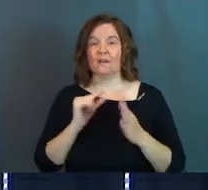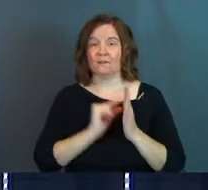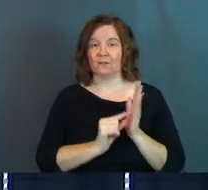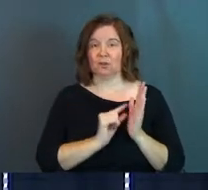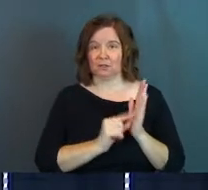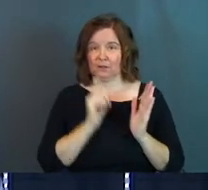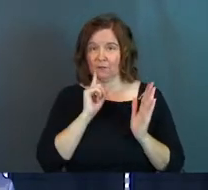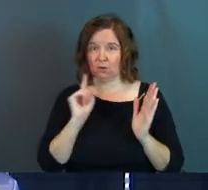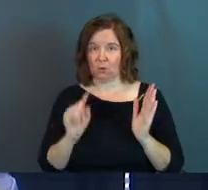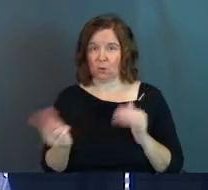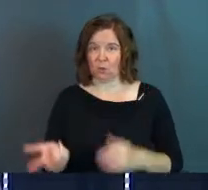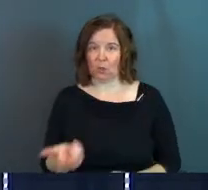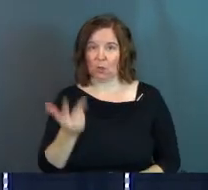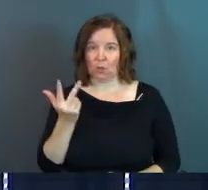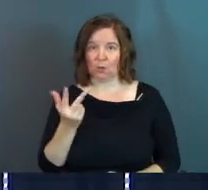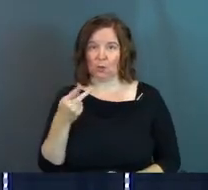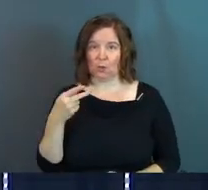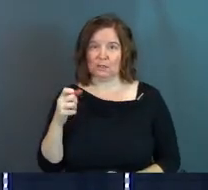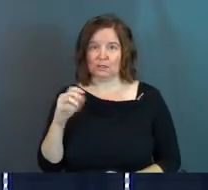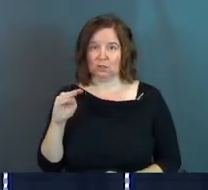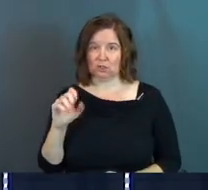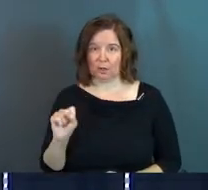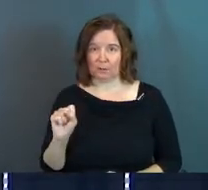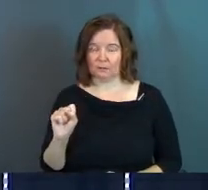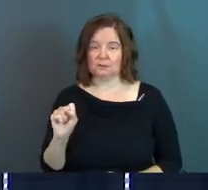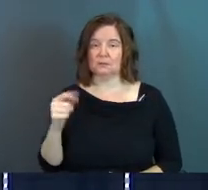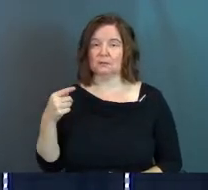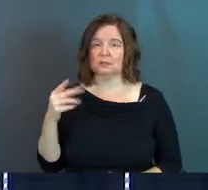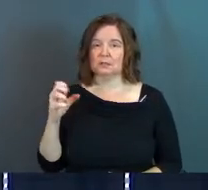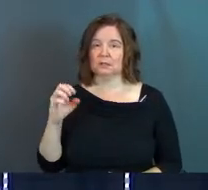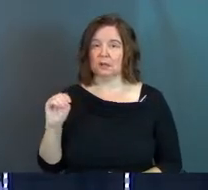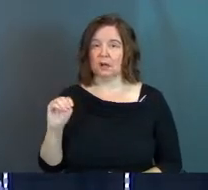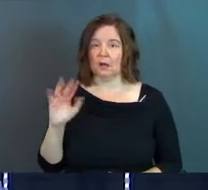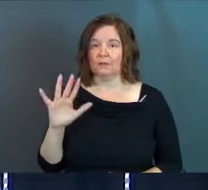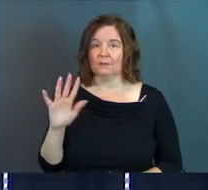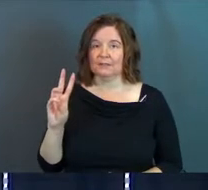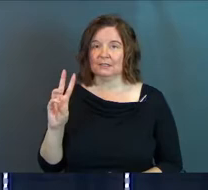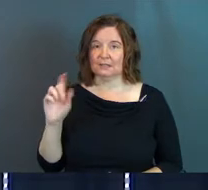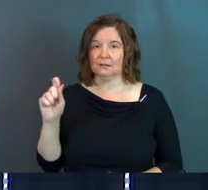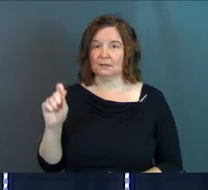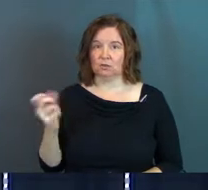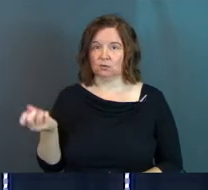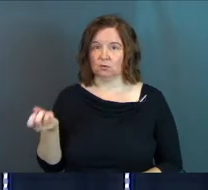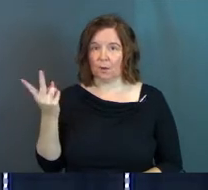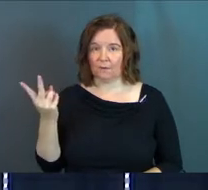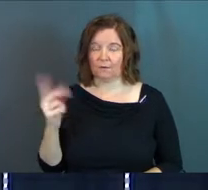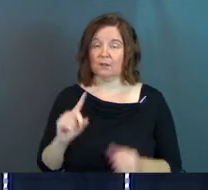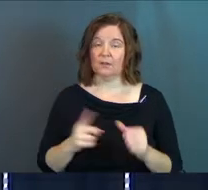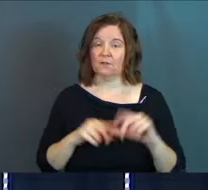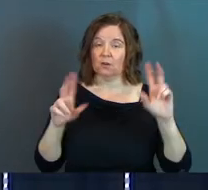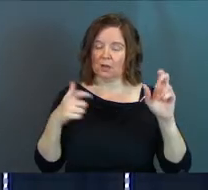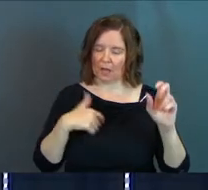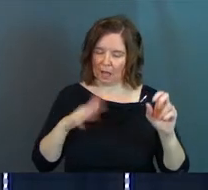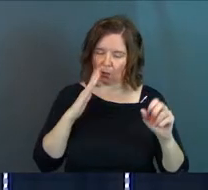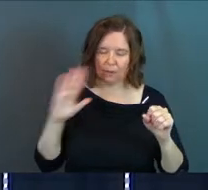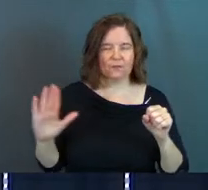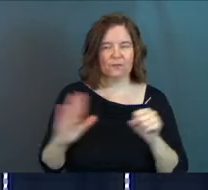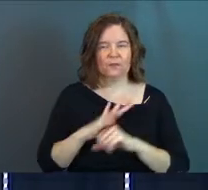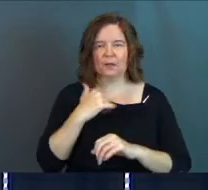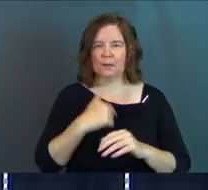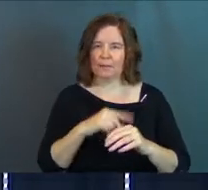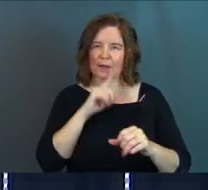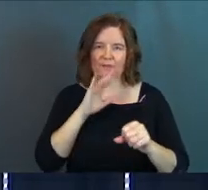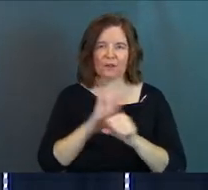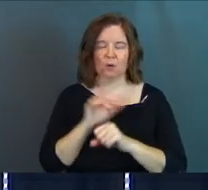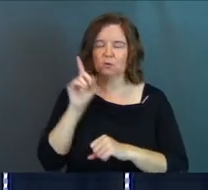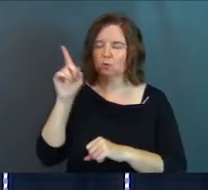verses for you. Three psalms. Look at these. Psalm 56, verse 12, the very first one. I will fulfill my vows to you, O